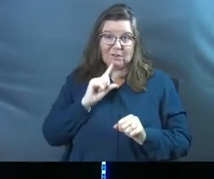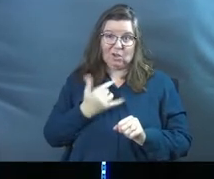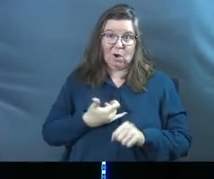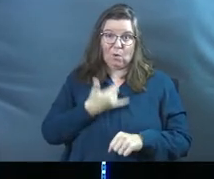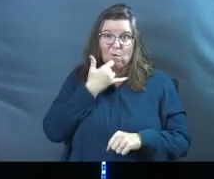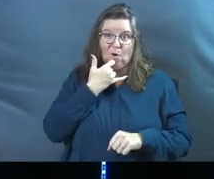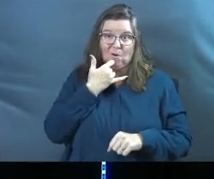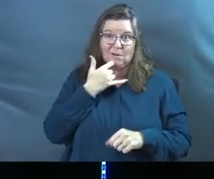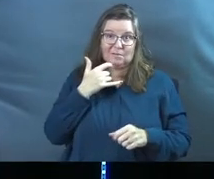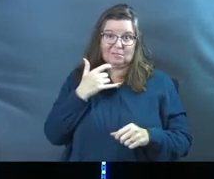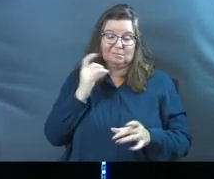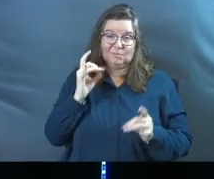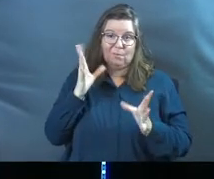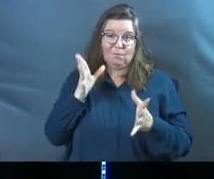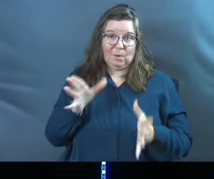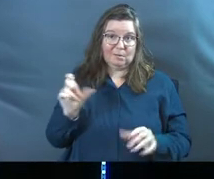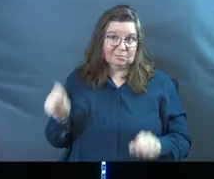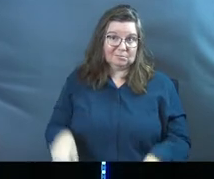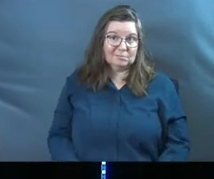backfired in a nasty way.